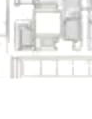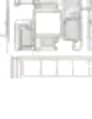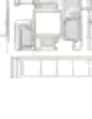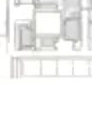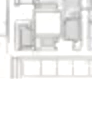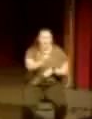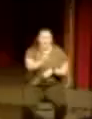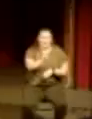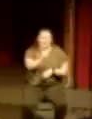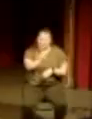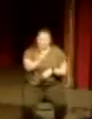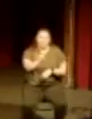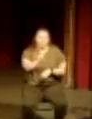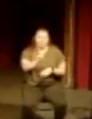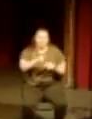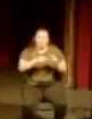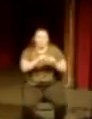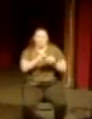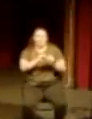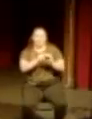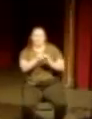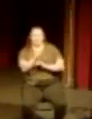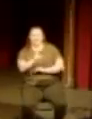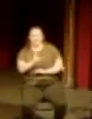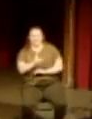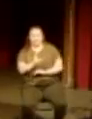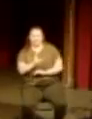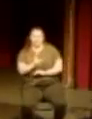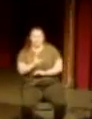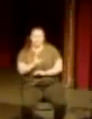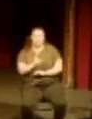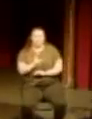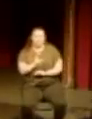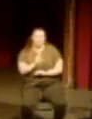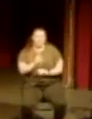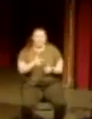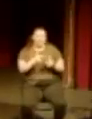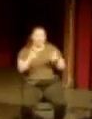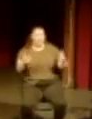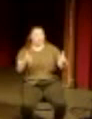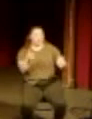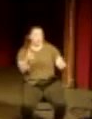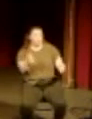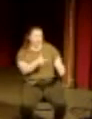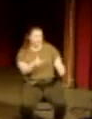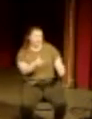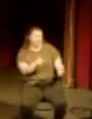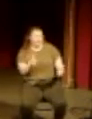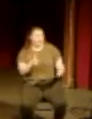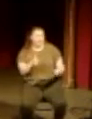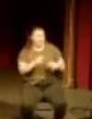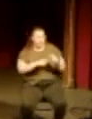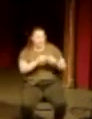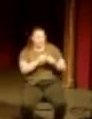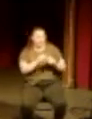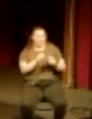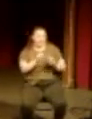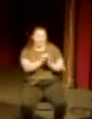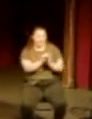is here, Building C. That's the nicest welding facility in the state of California. I'm sure of it. I mean, it's big